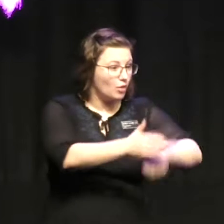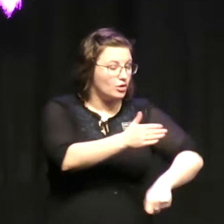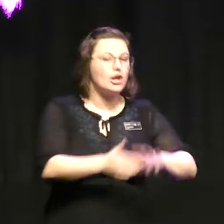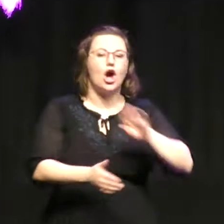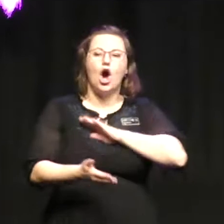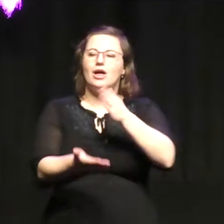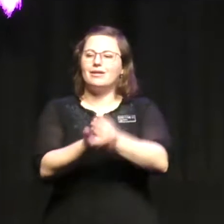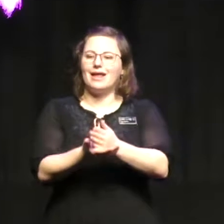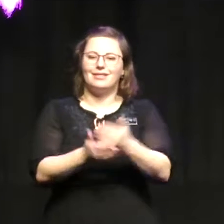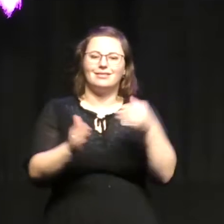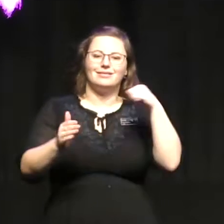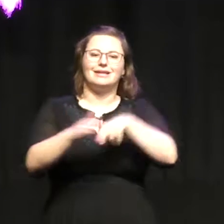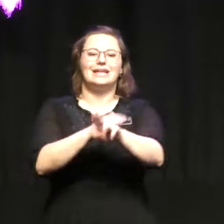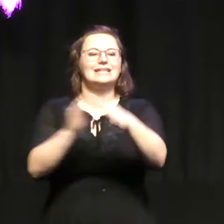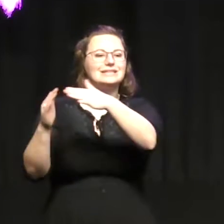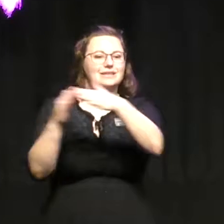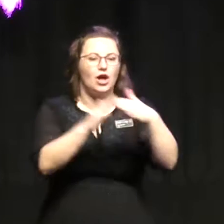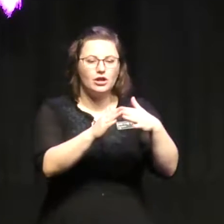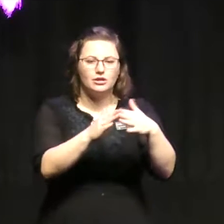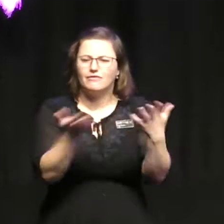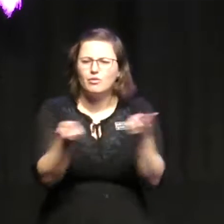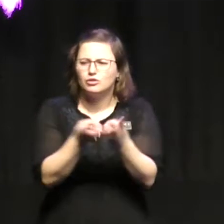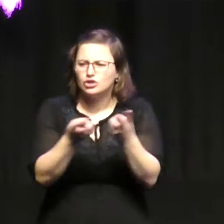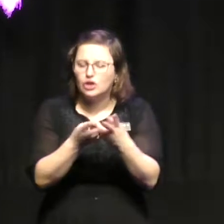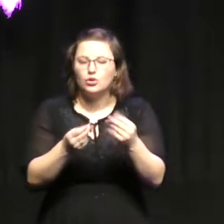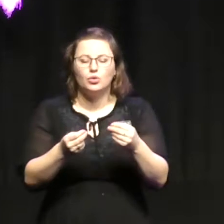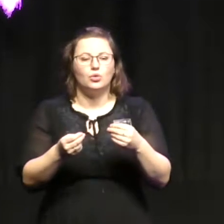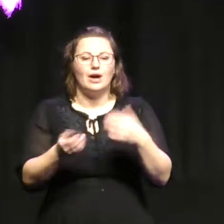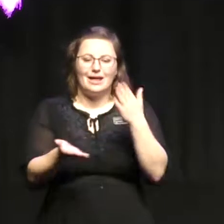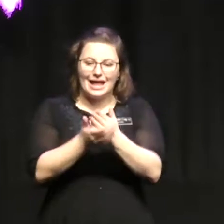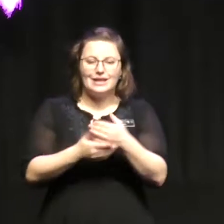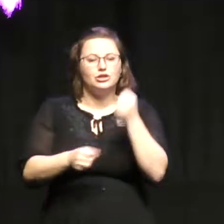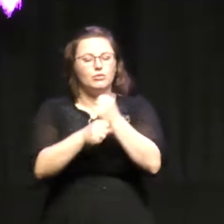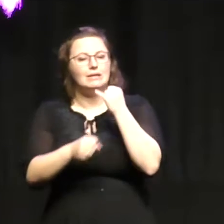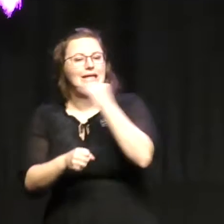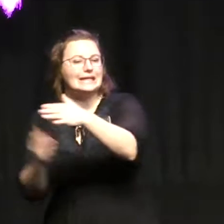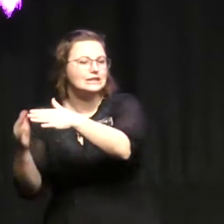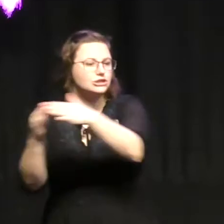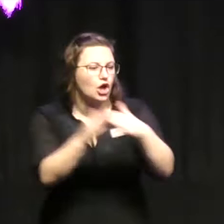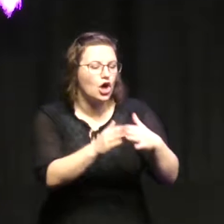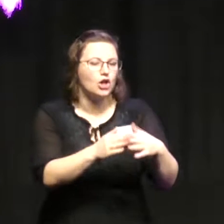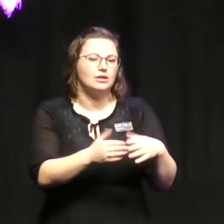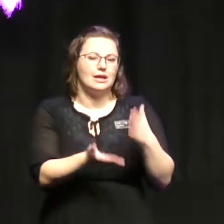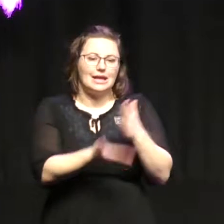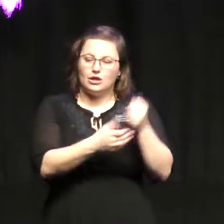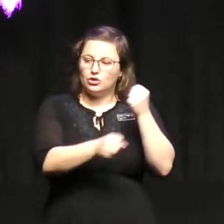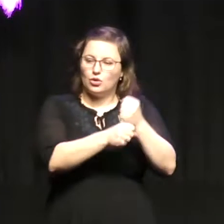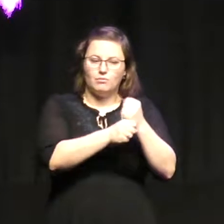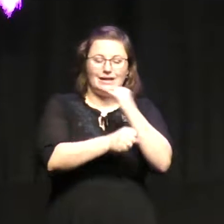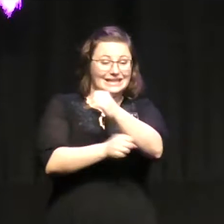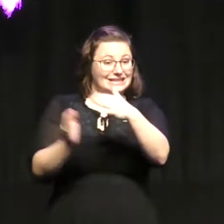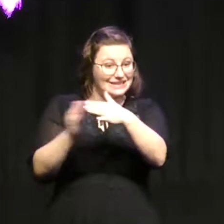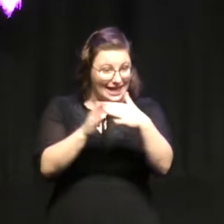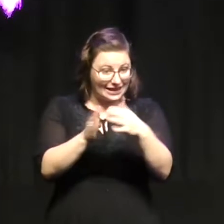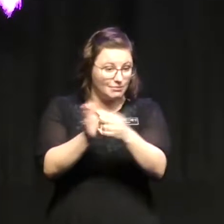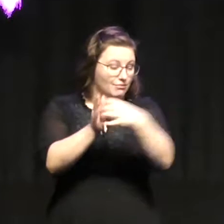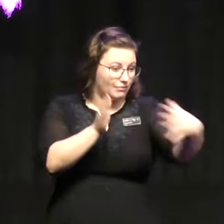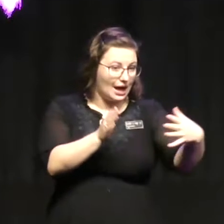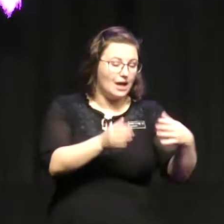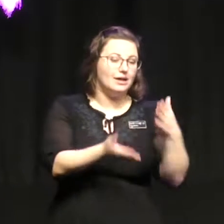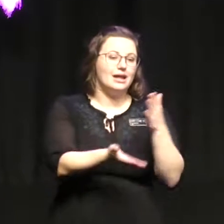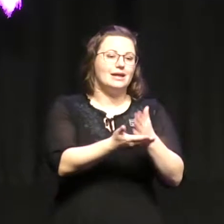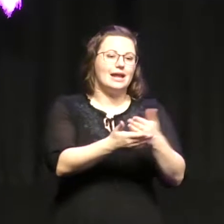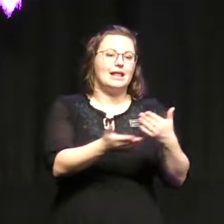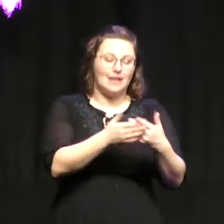to city. Right to city means right to work in cities. Right to work in cities means right to